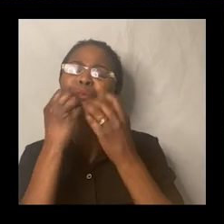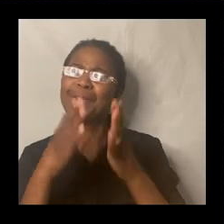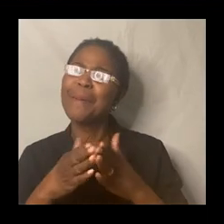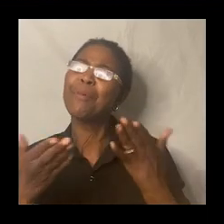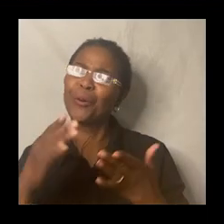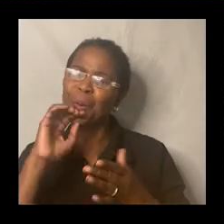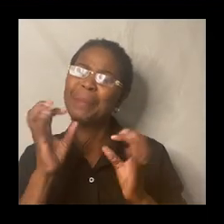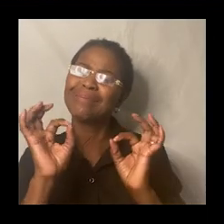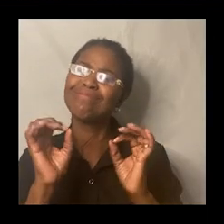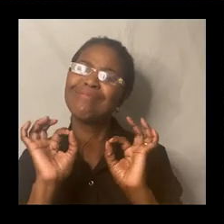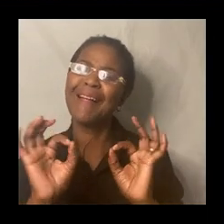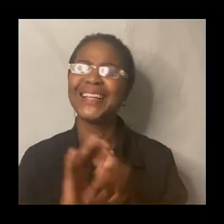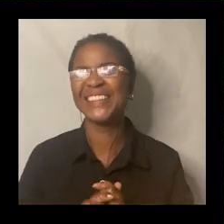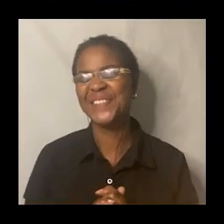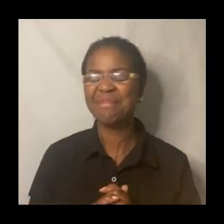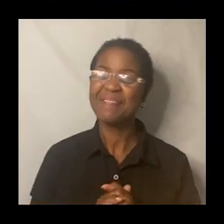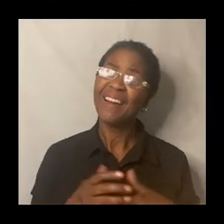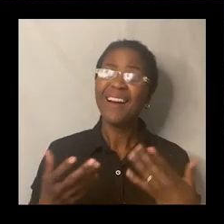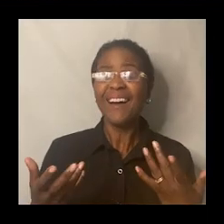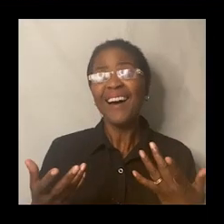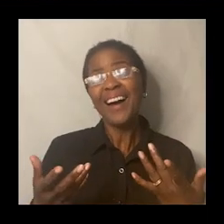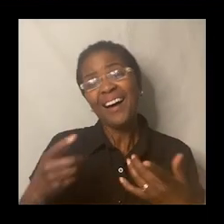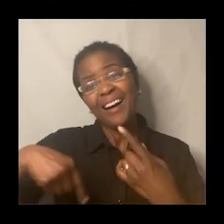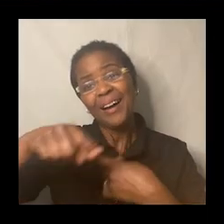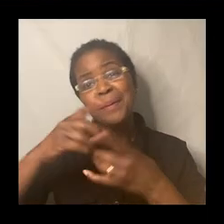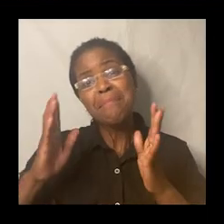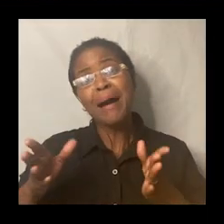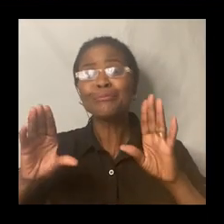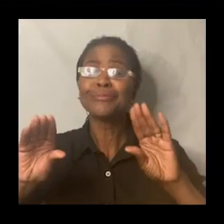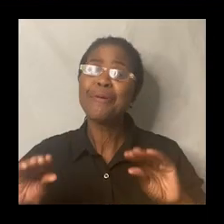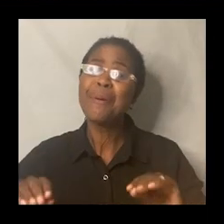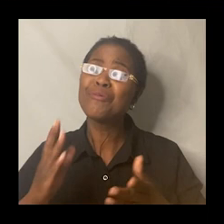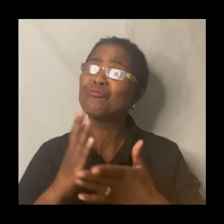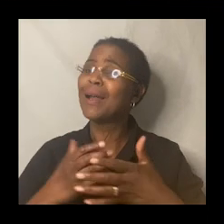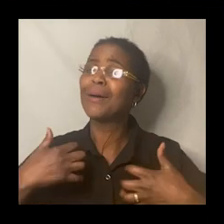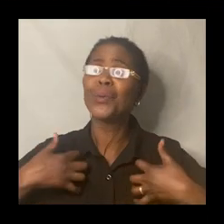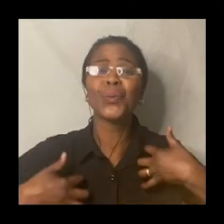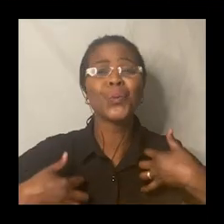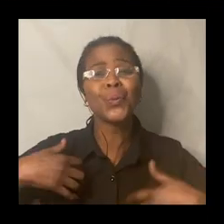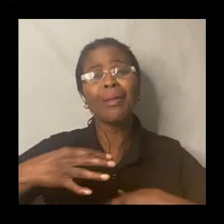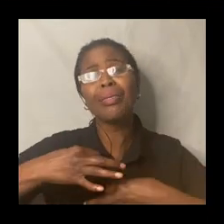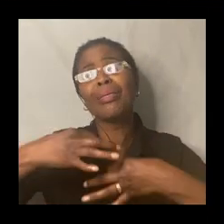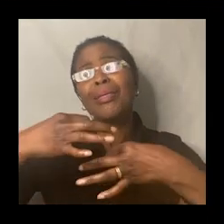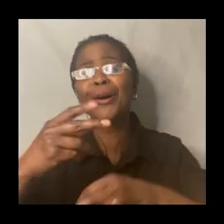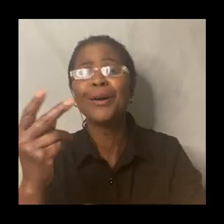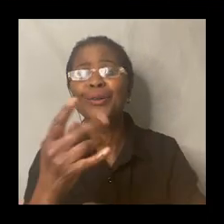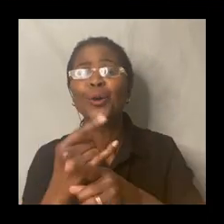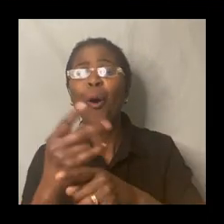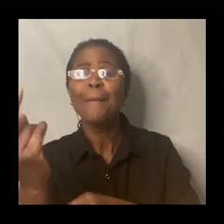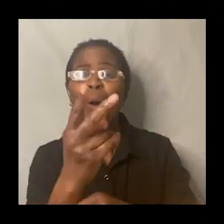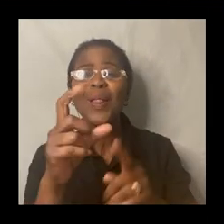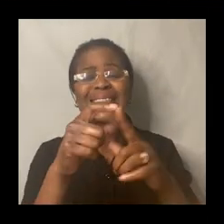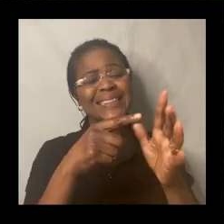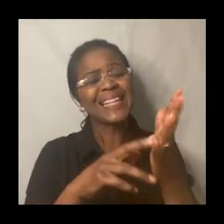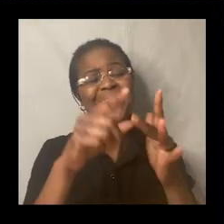lovely. And there we are going to have to leave it. It's just been absolutely fascinating speaking to David Almond and